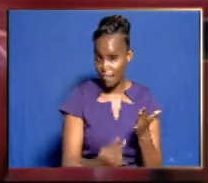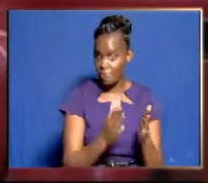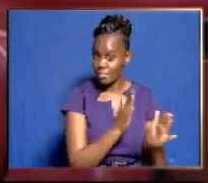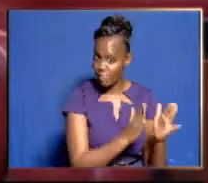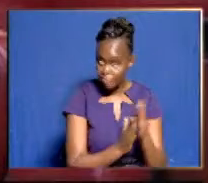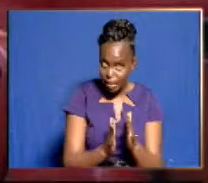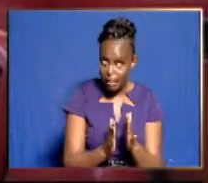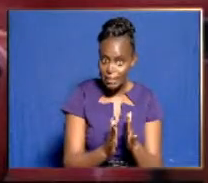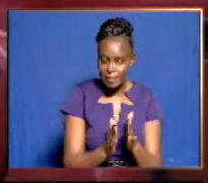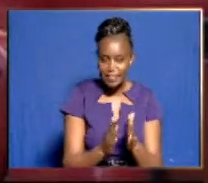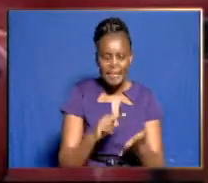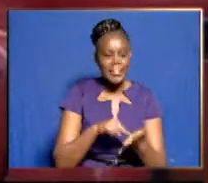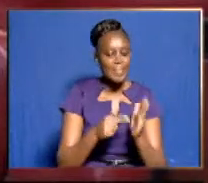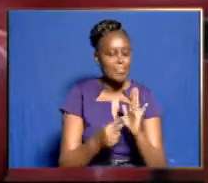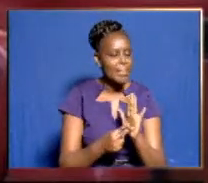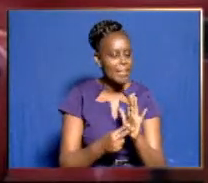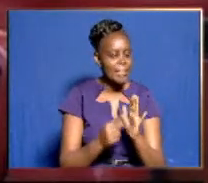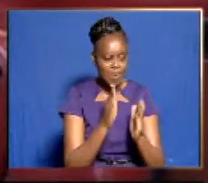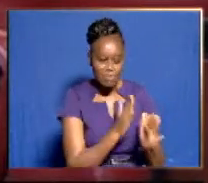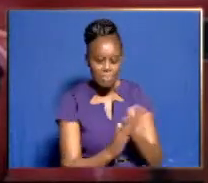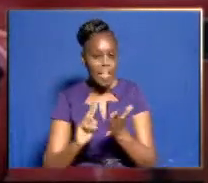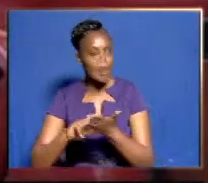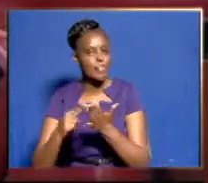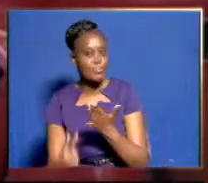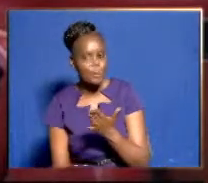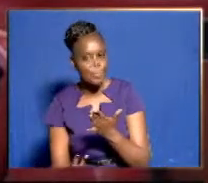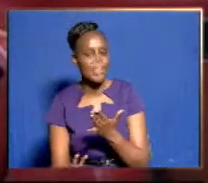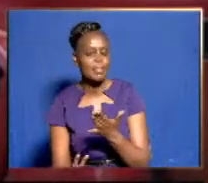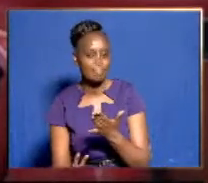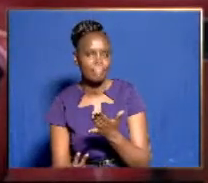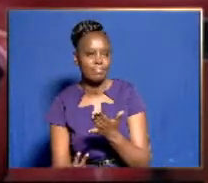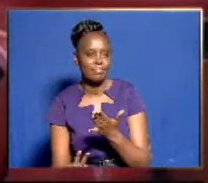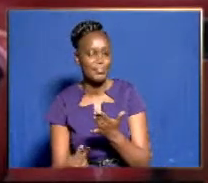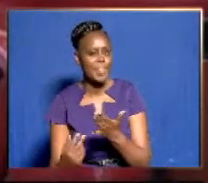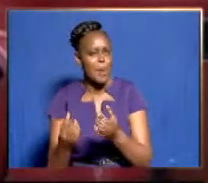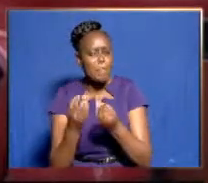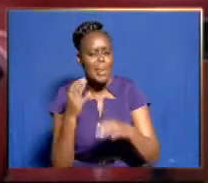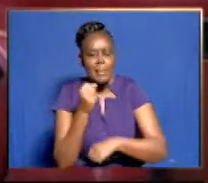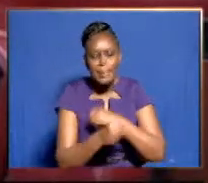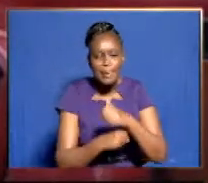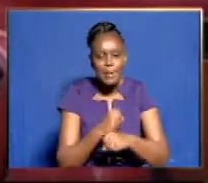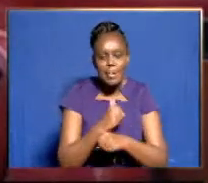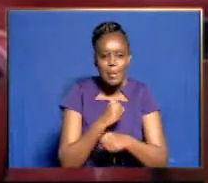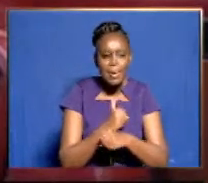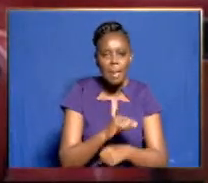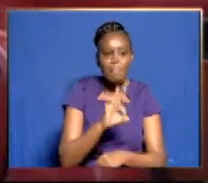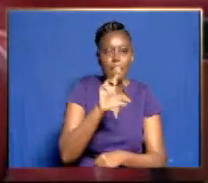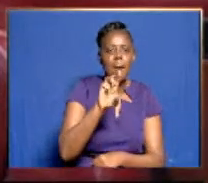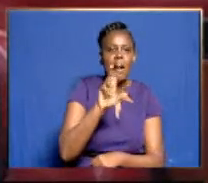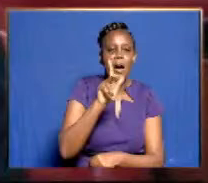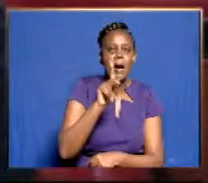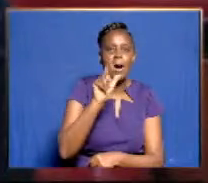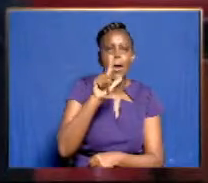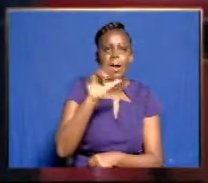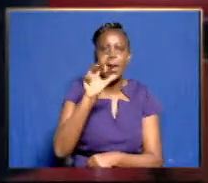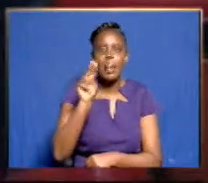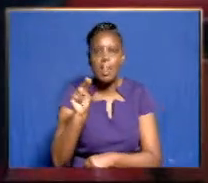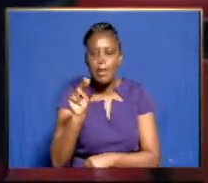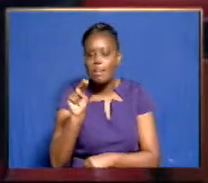Speaker, is planning to fail, as was said by Benjamin Franklin many years ago. Honorable Speaker, institutions such as